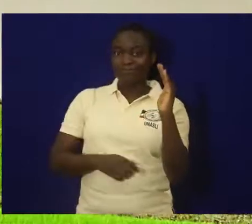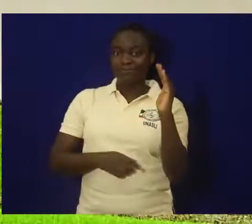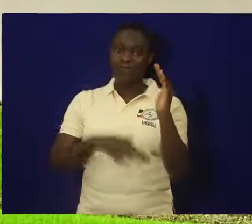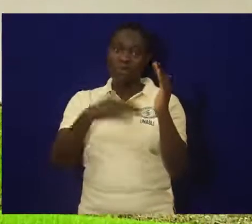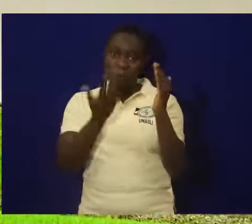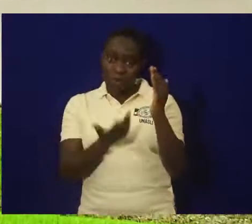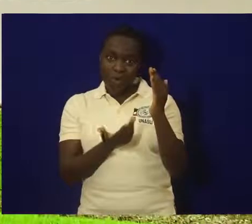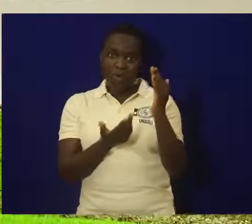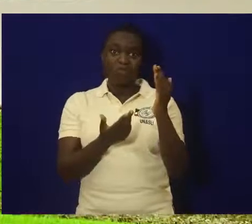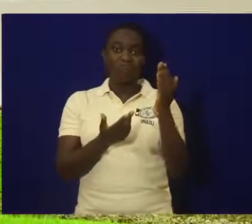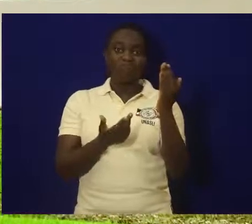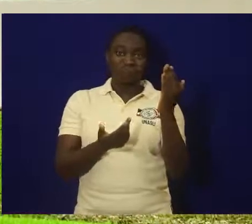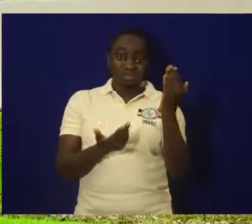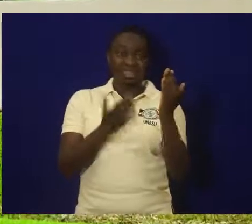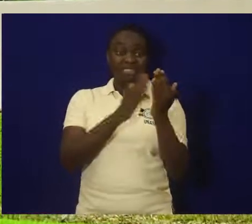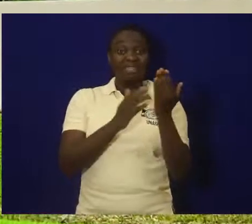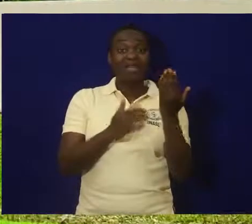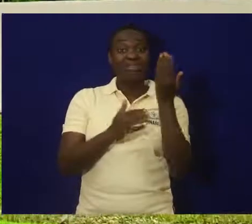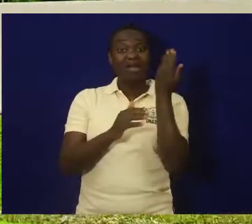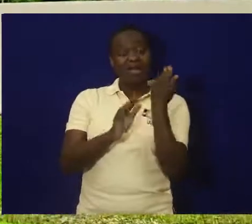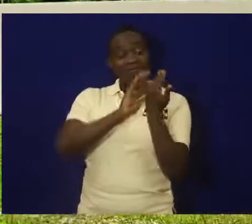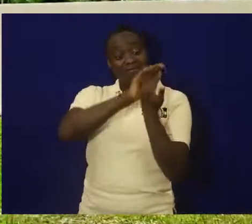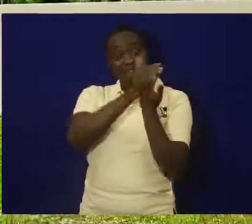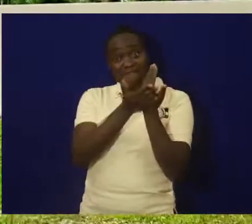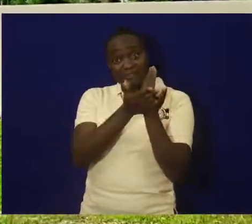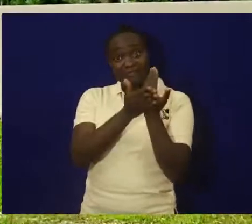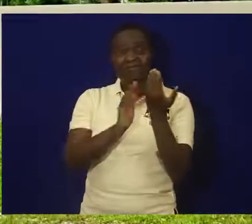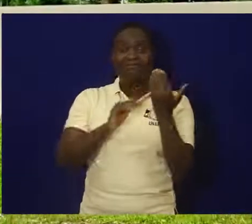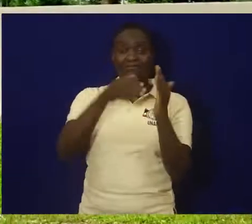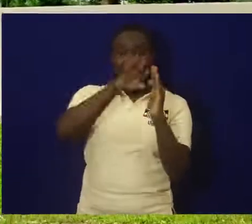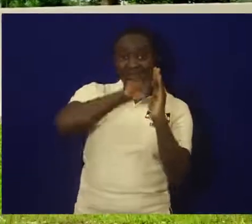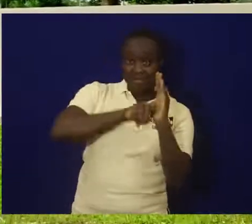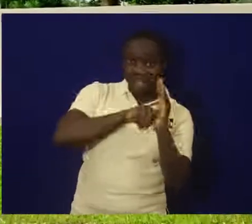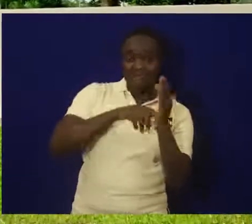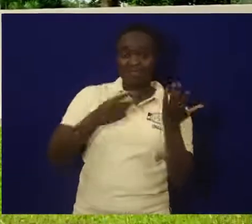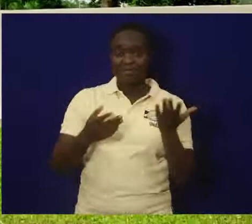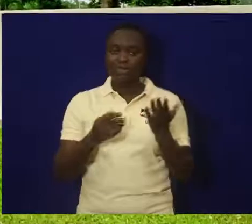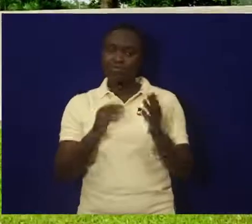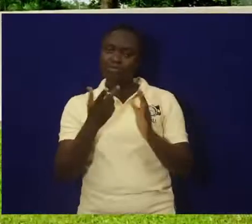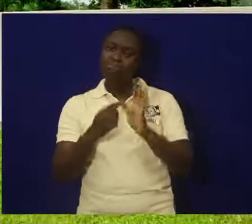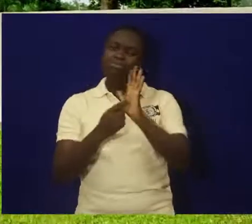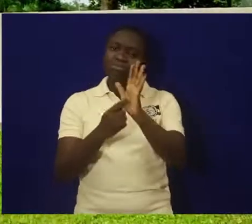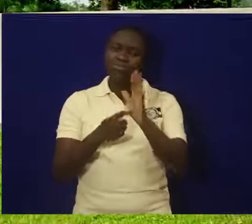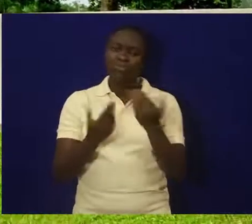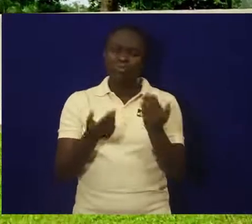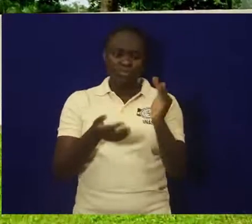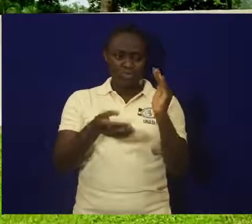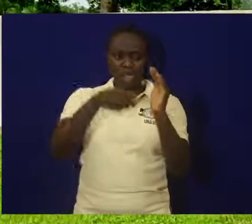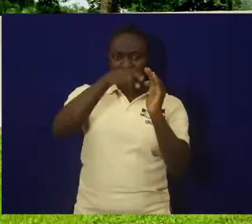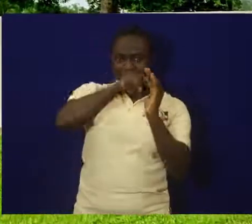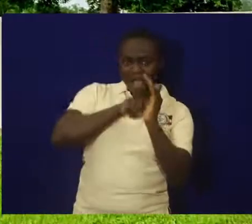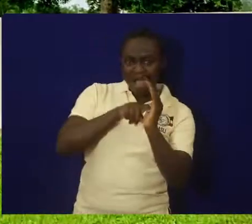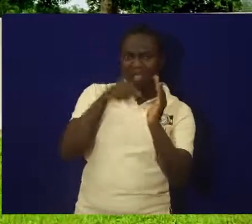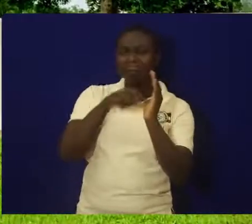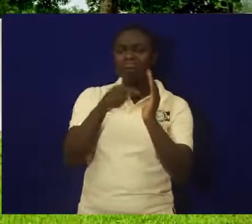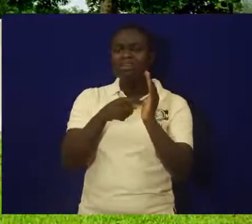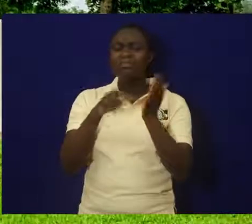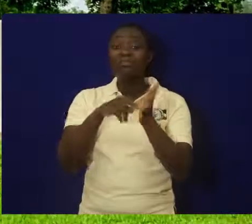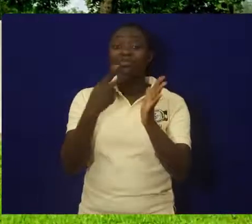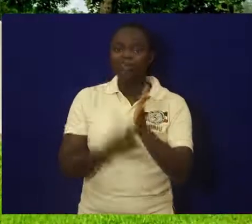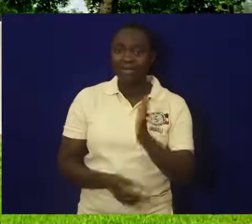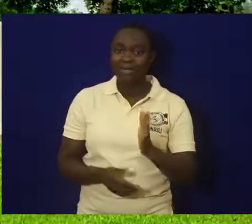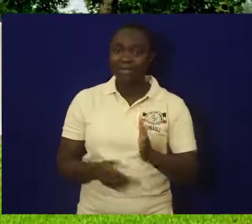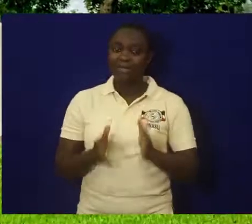I will use two simple illustrations to explain what curved mirrors are